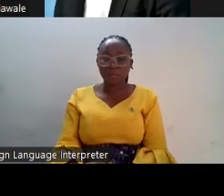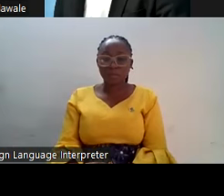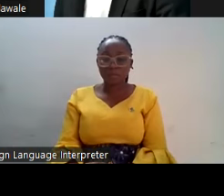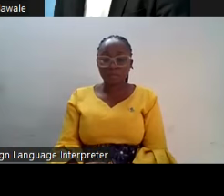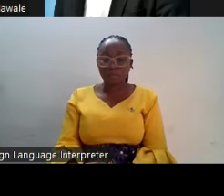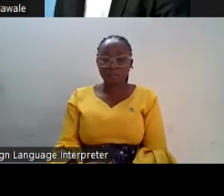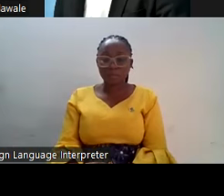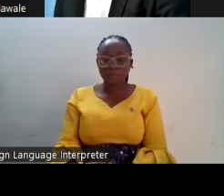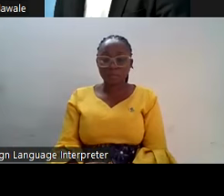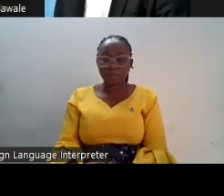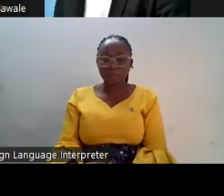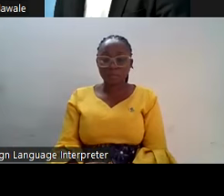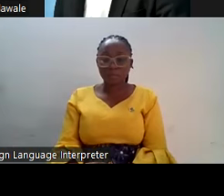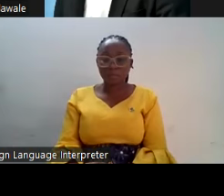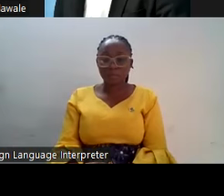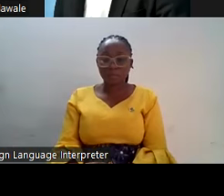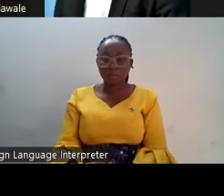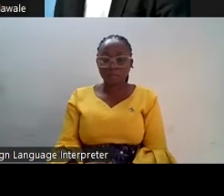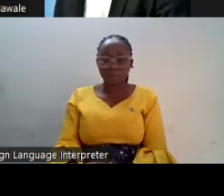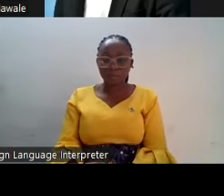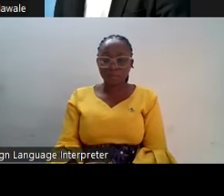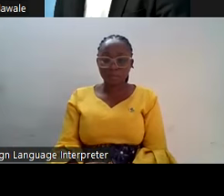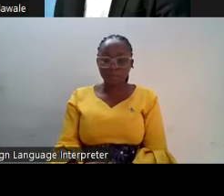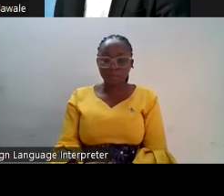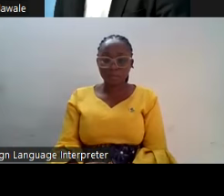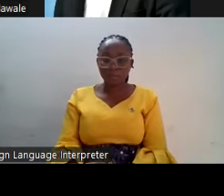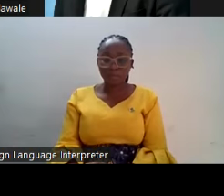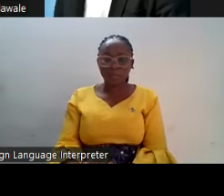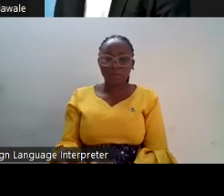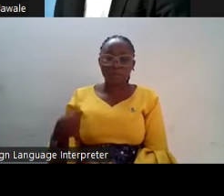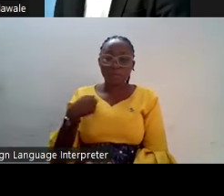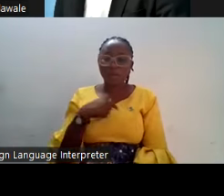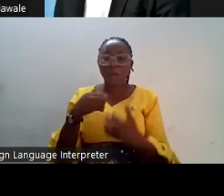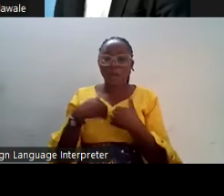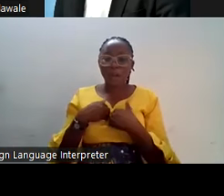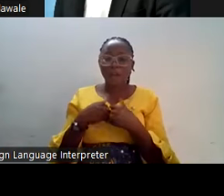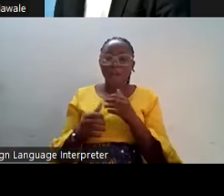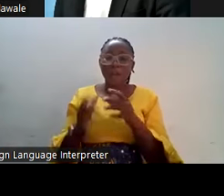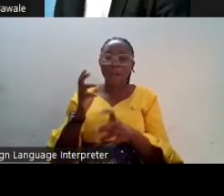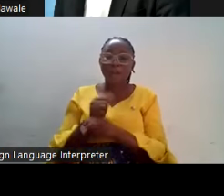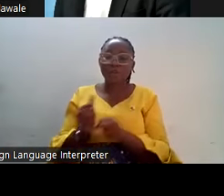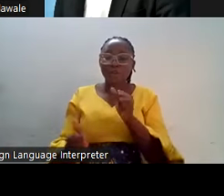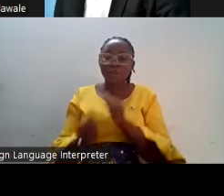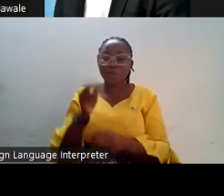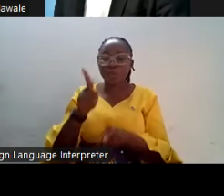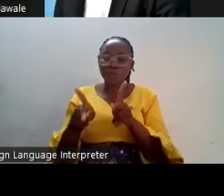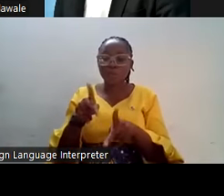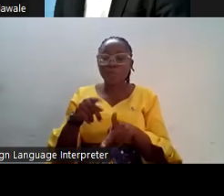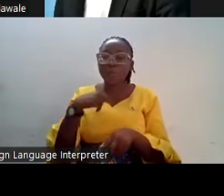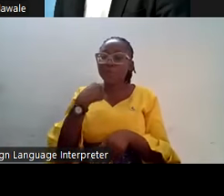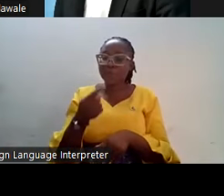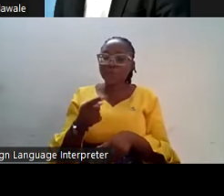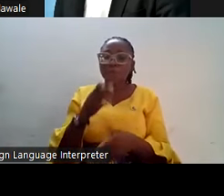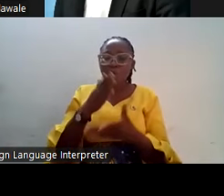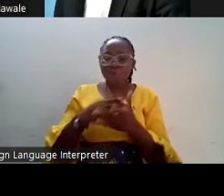Interesting. Let me share our results. We've got most folks agreeing, some